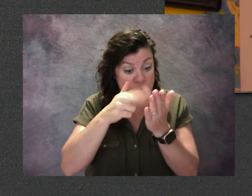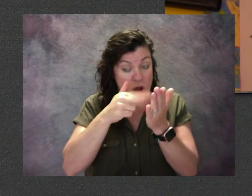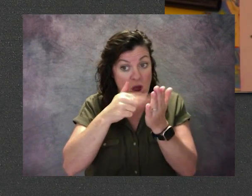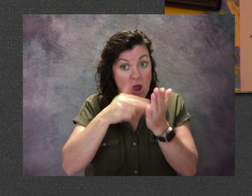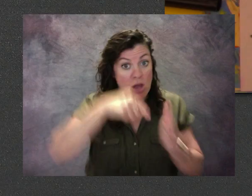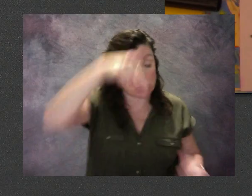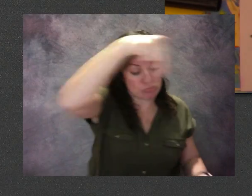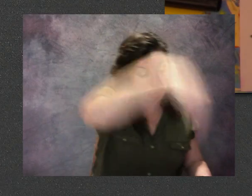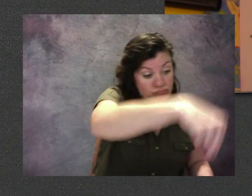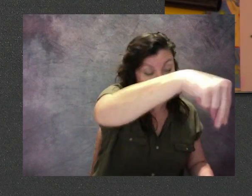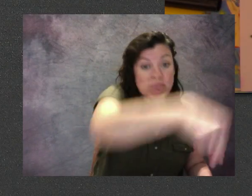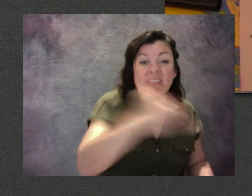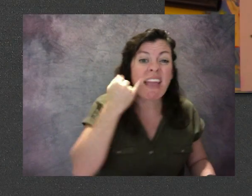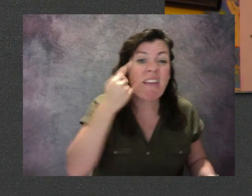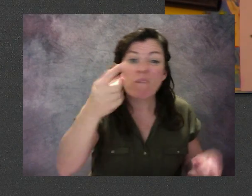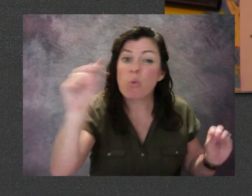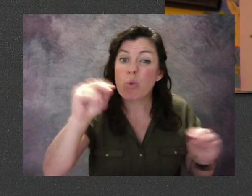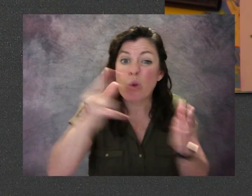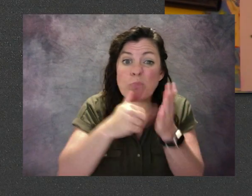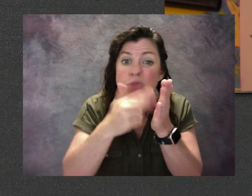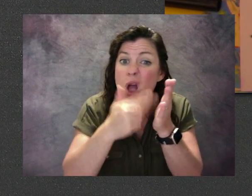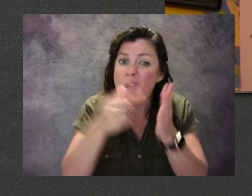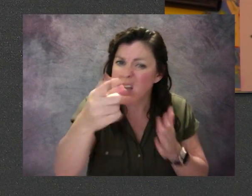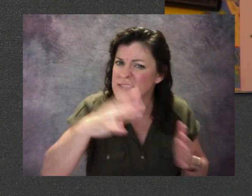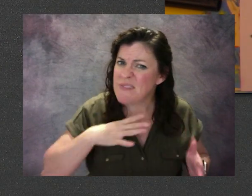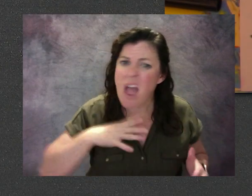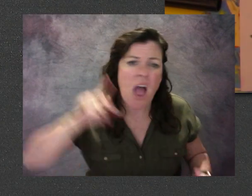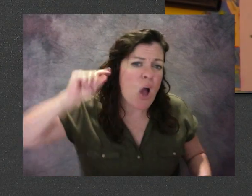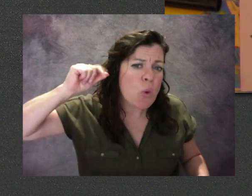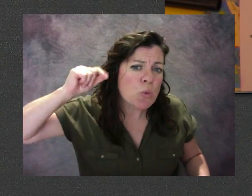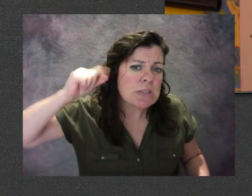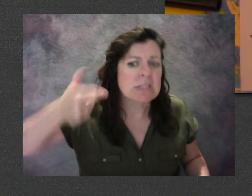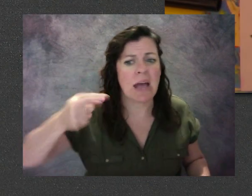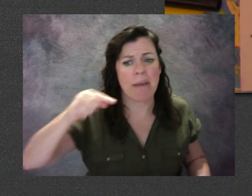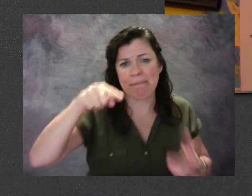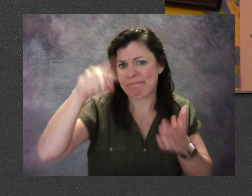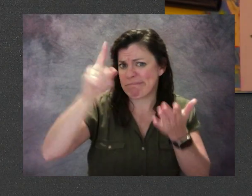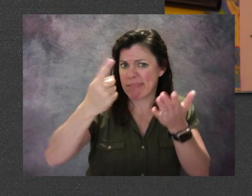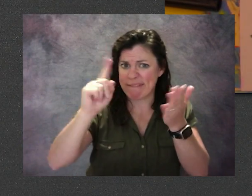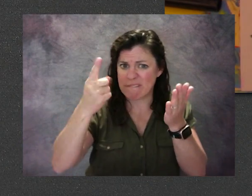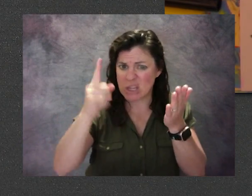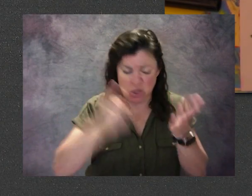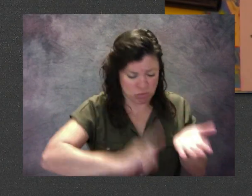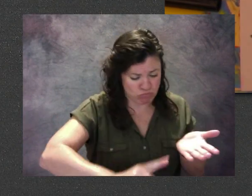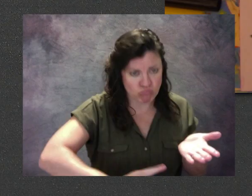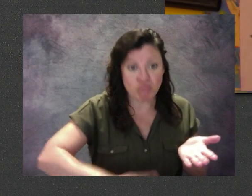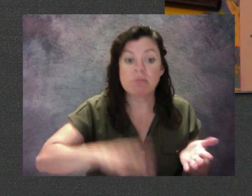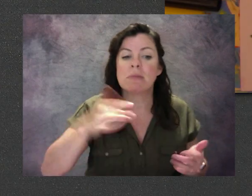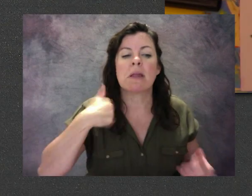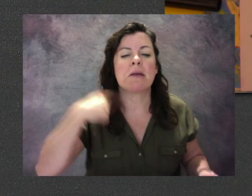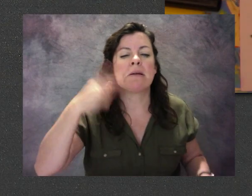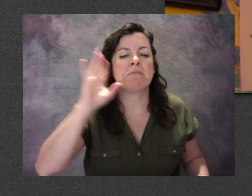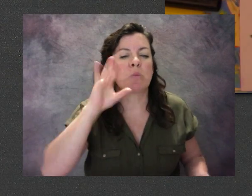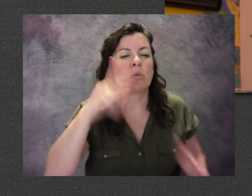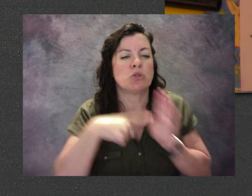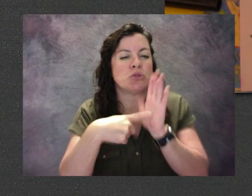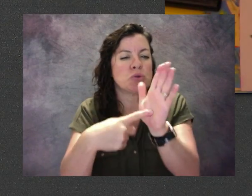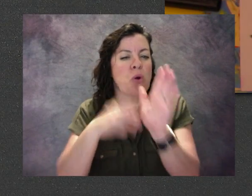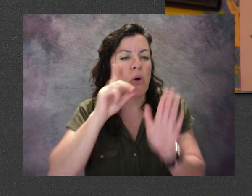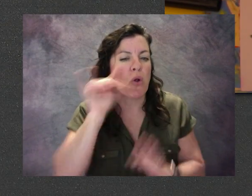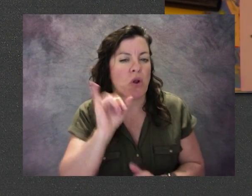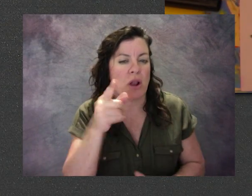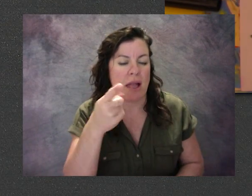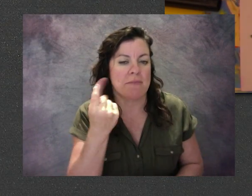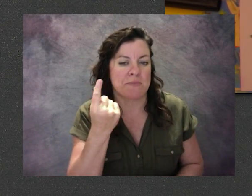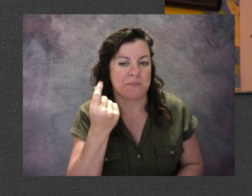Q-tip to get wet in the water. Let's see what happens there. I have my brush